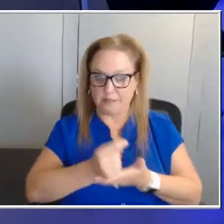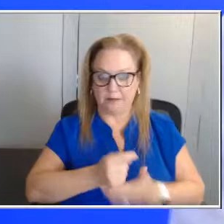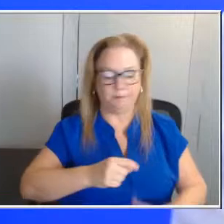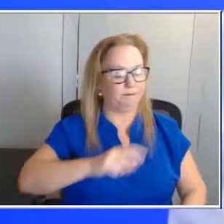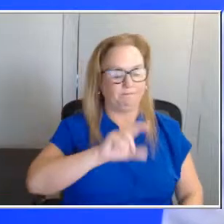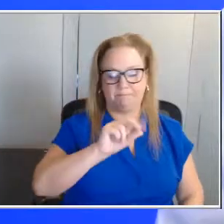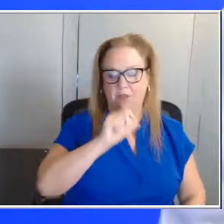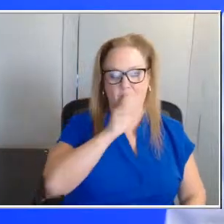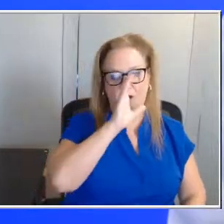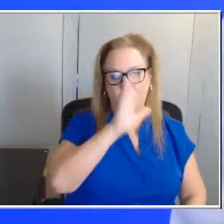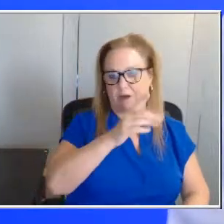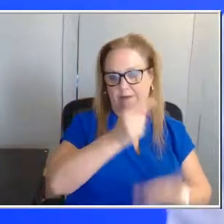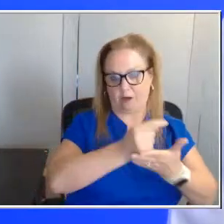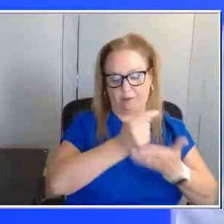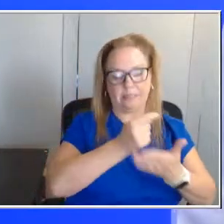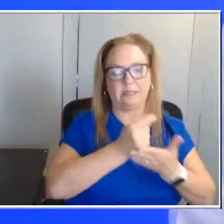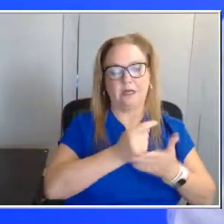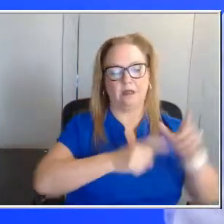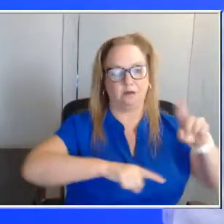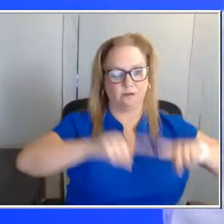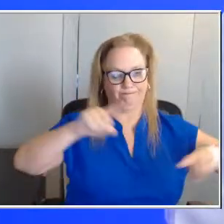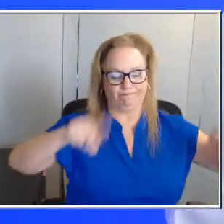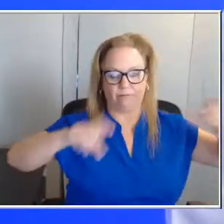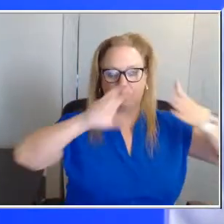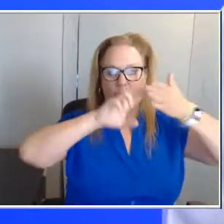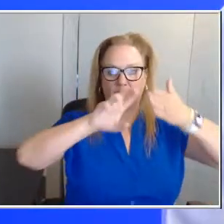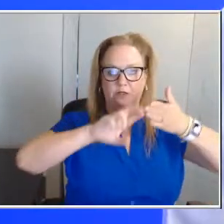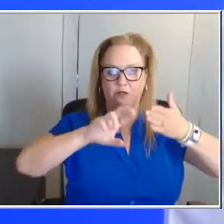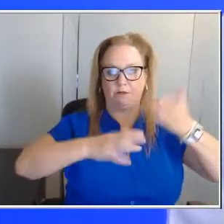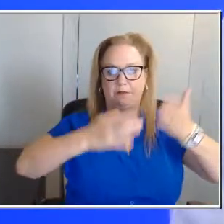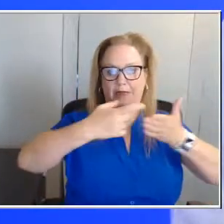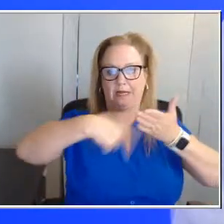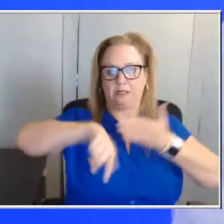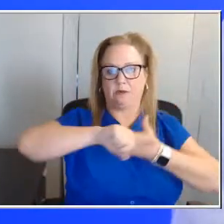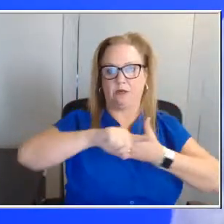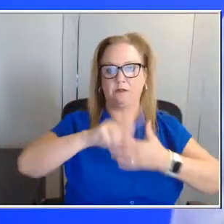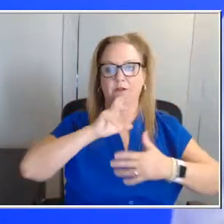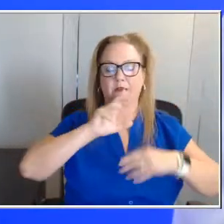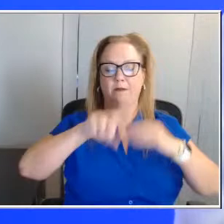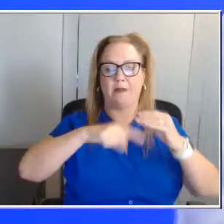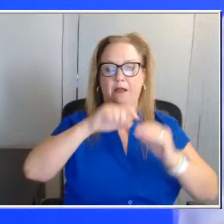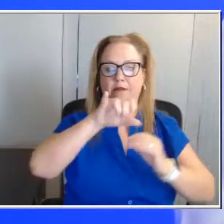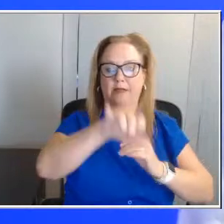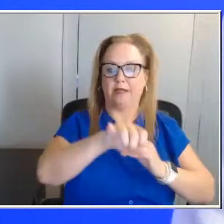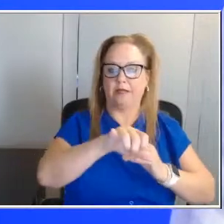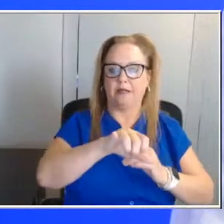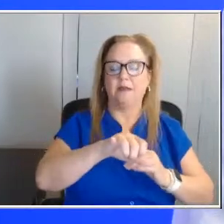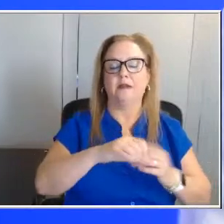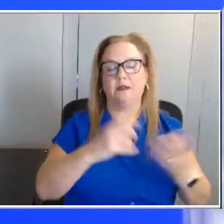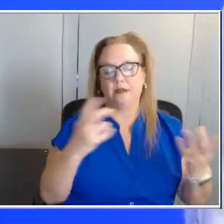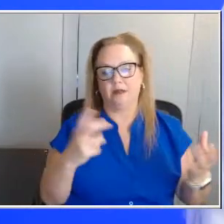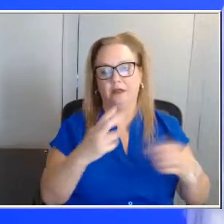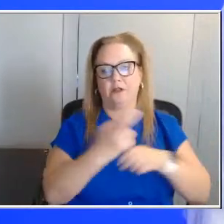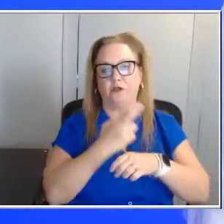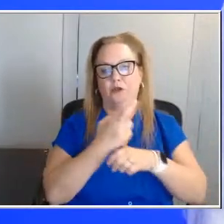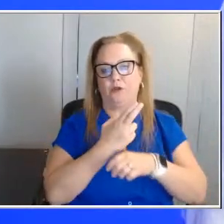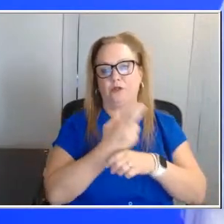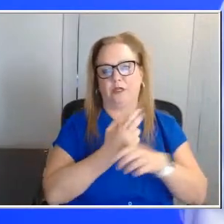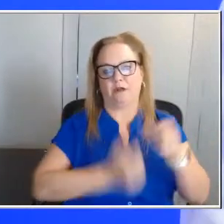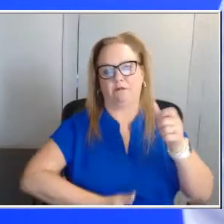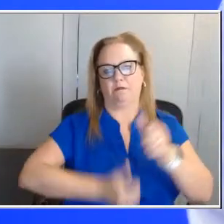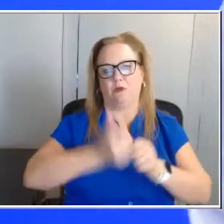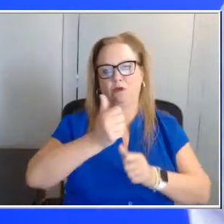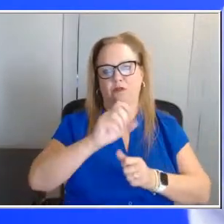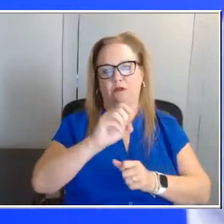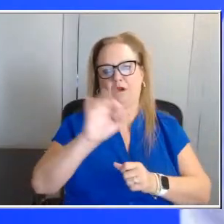So there's lots of different research out there. Maybe next week you guys can talk a little bit about that. But they're using things. Most of them are off-label